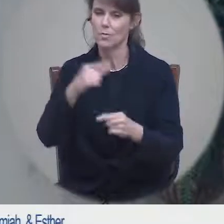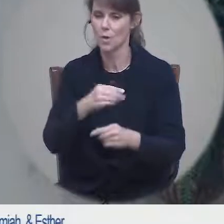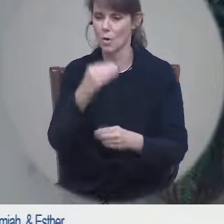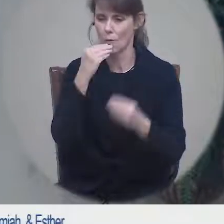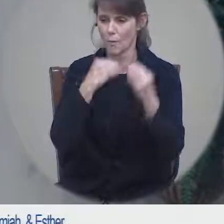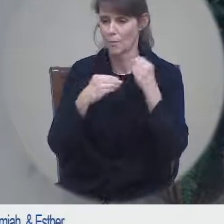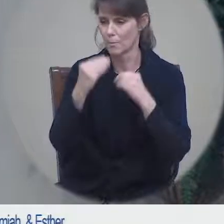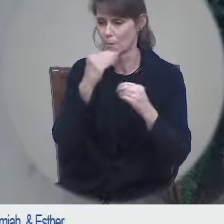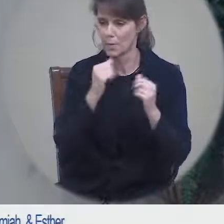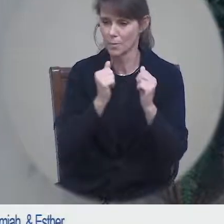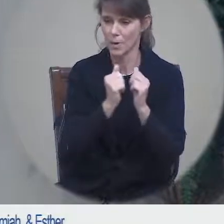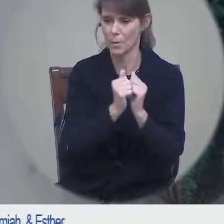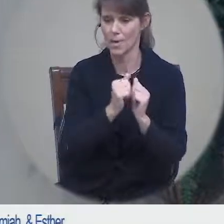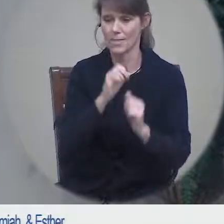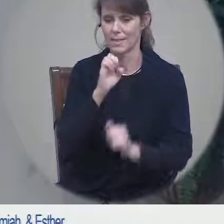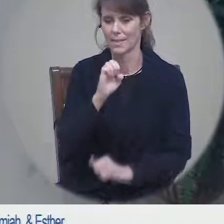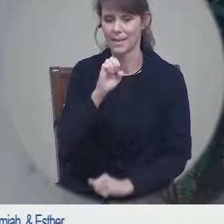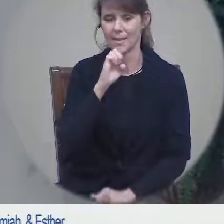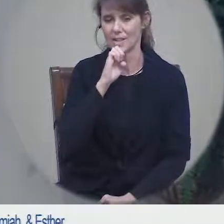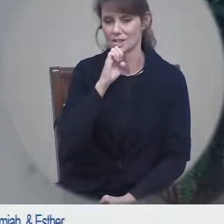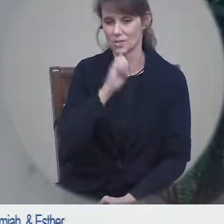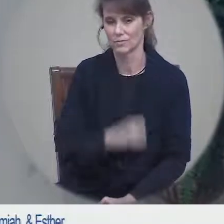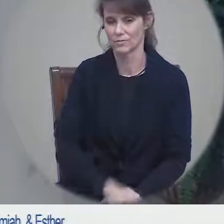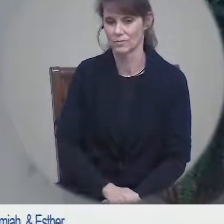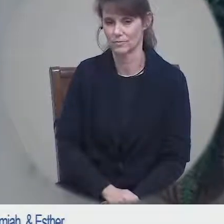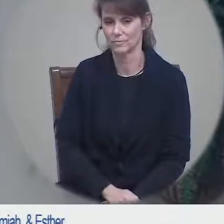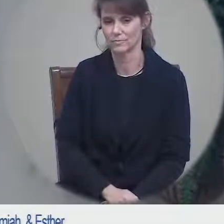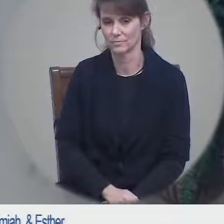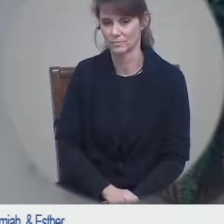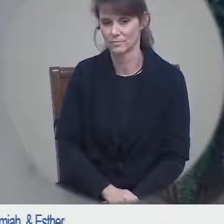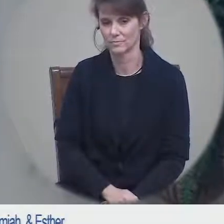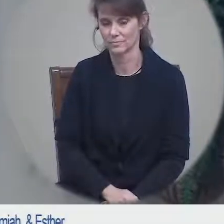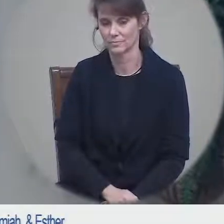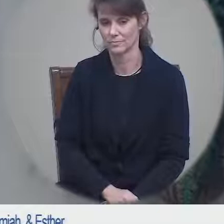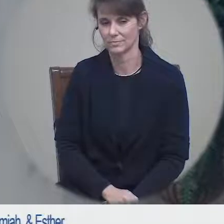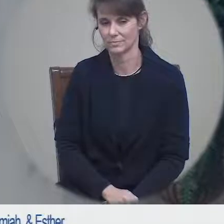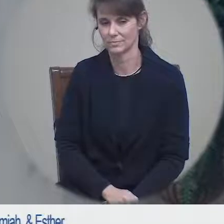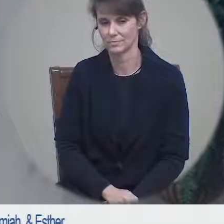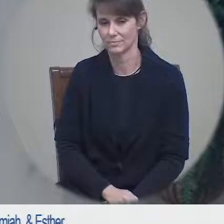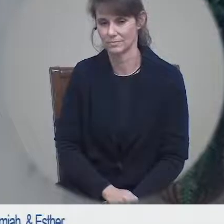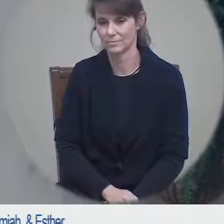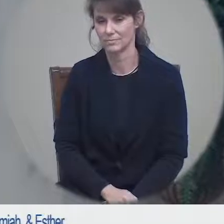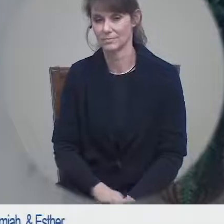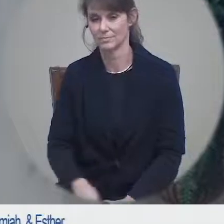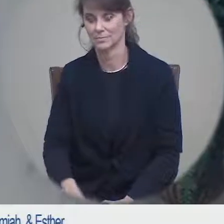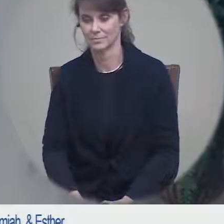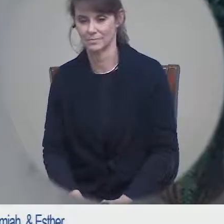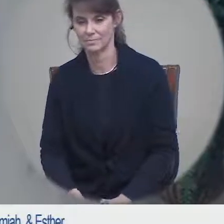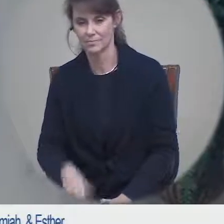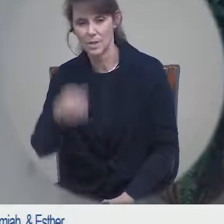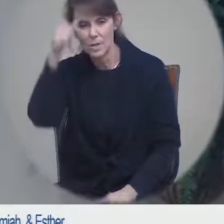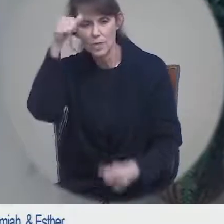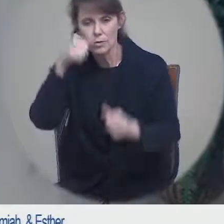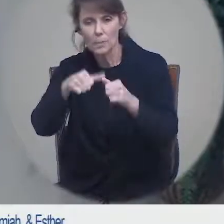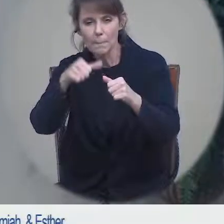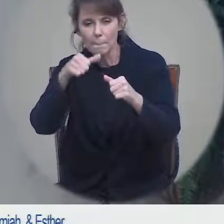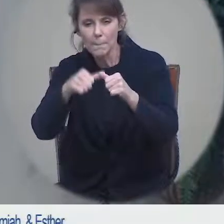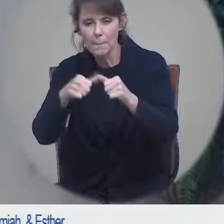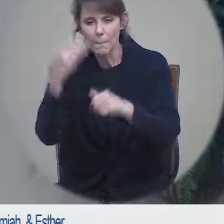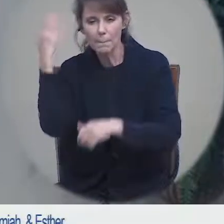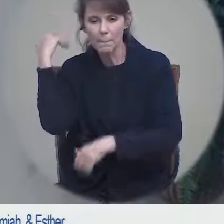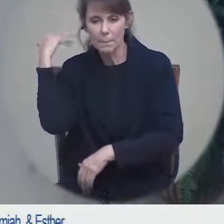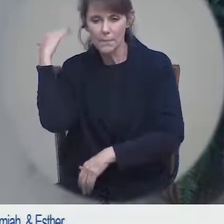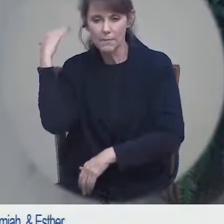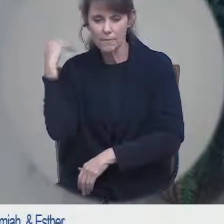what Zeresh and his friends and these wise men advise him. Do you remember all the way back when Mordecai